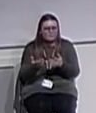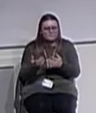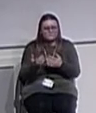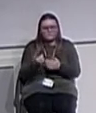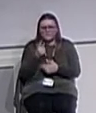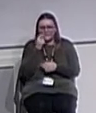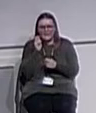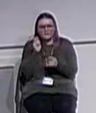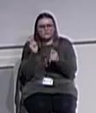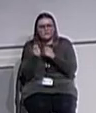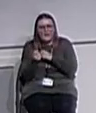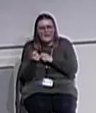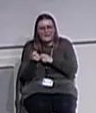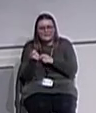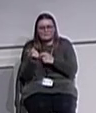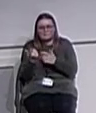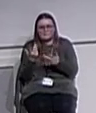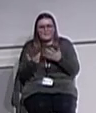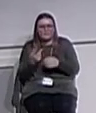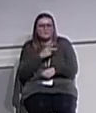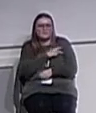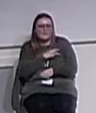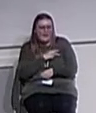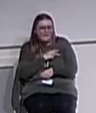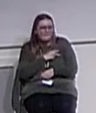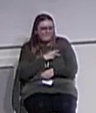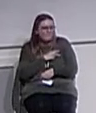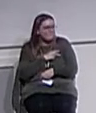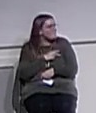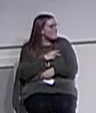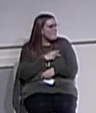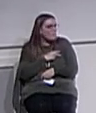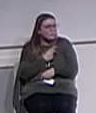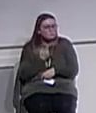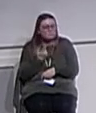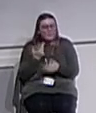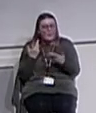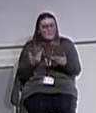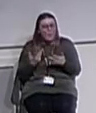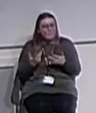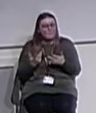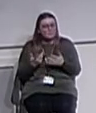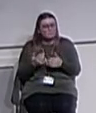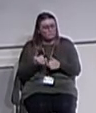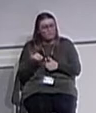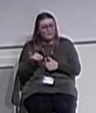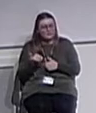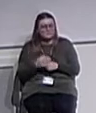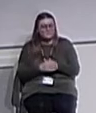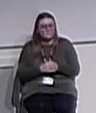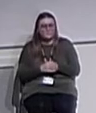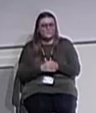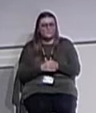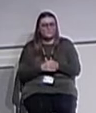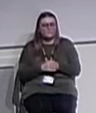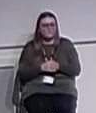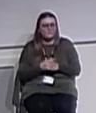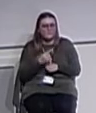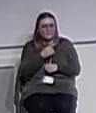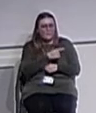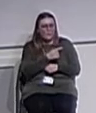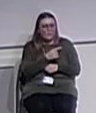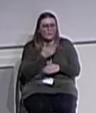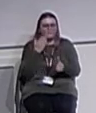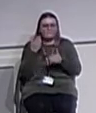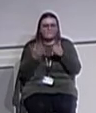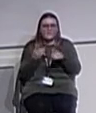on staff availability, but they're quite stable at the moment. Doing a field course is compulsory if you're doing the degree